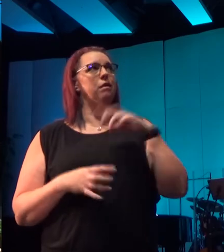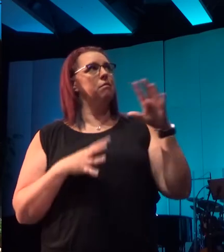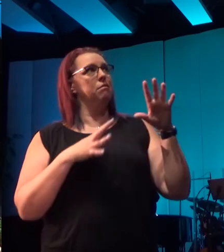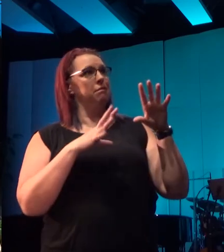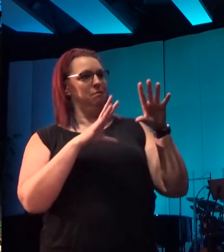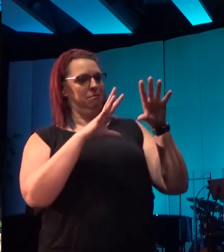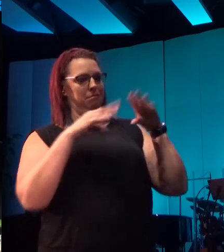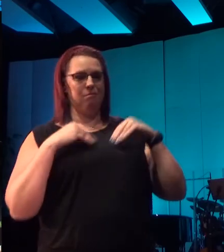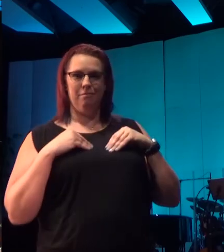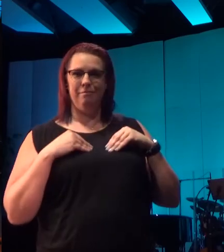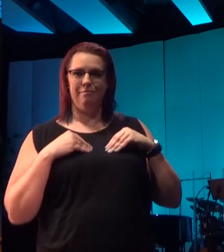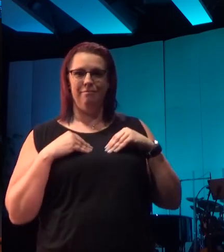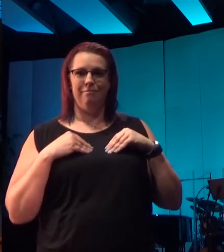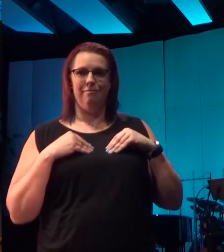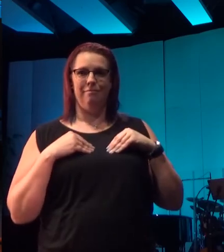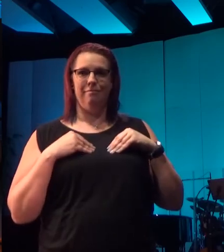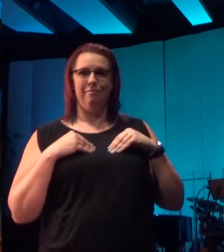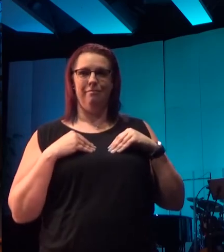the